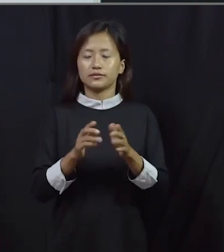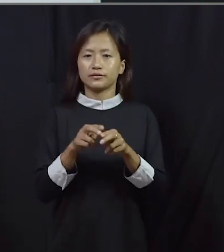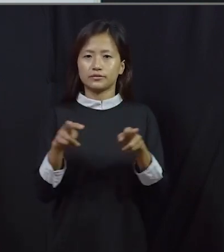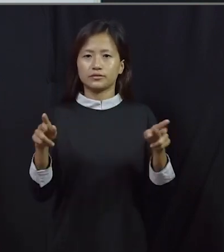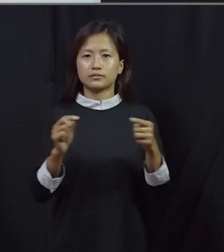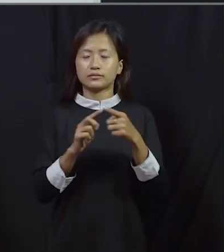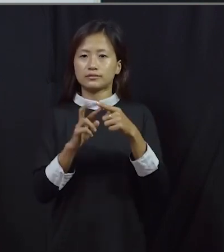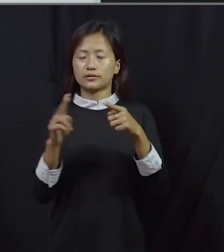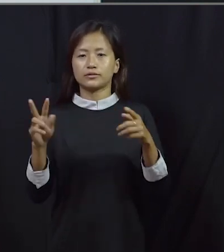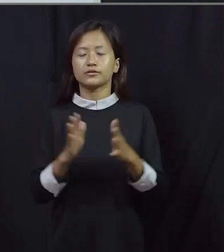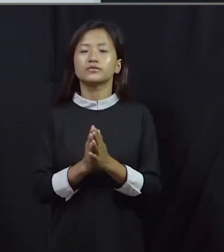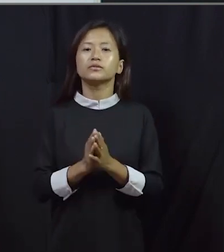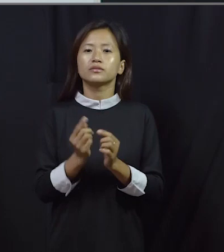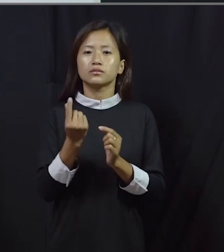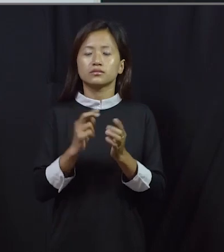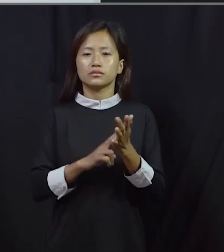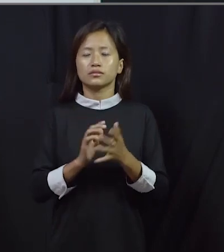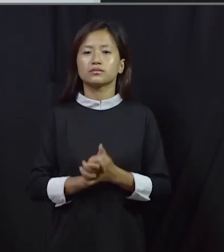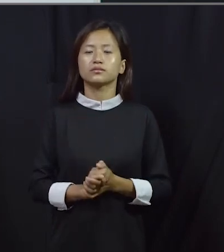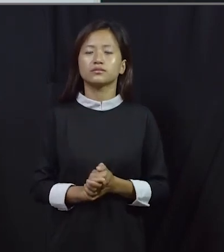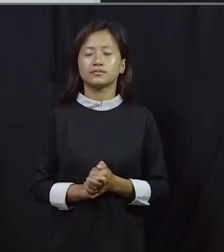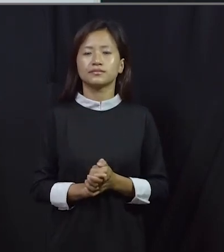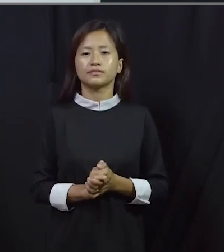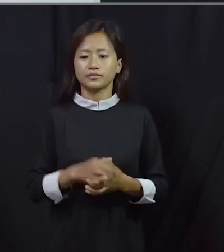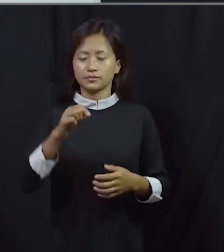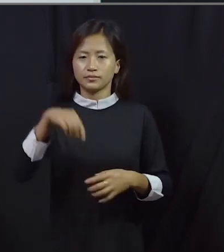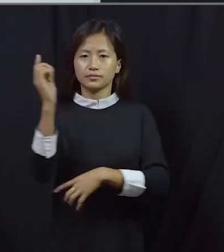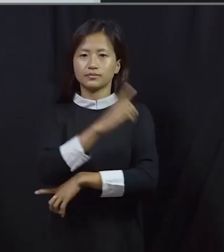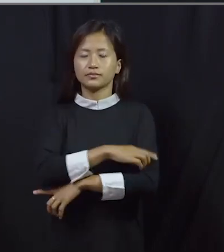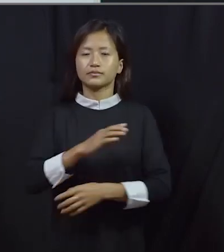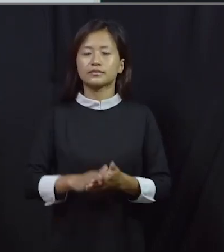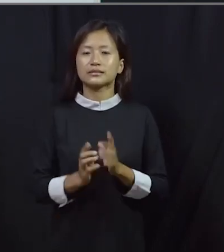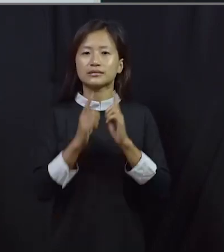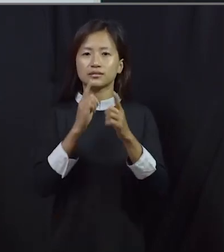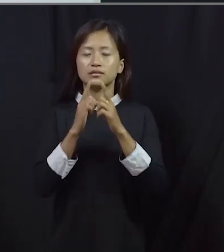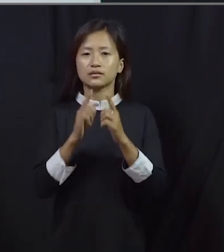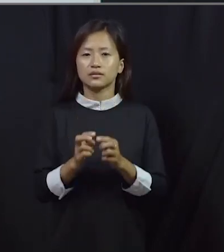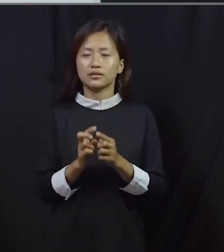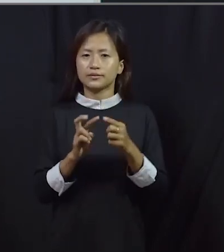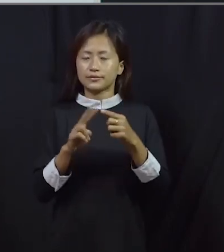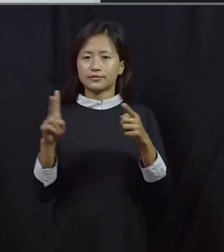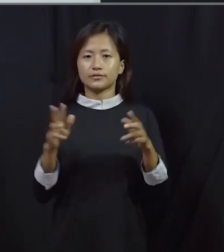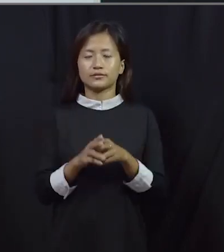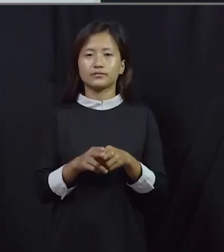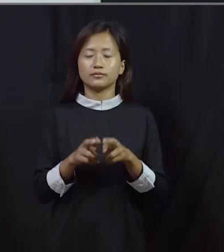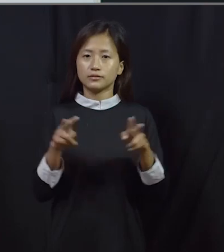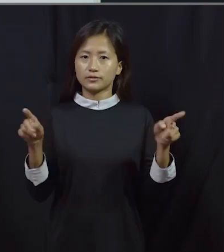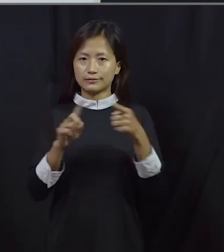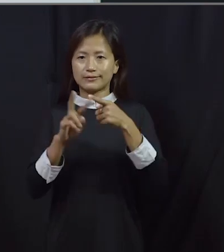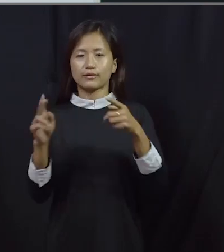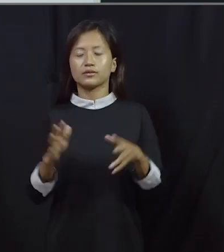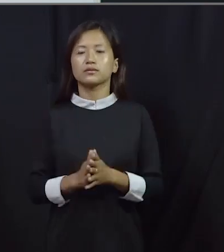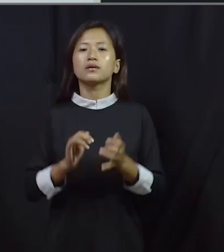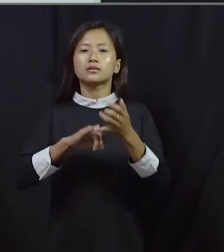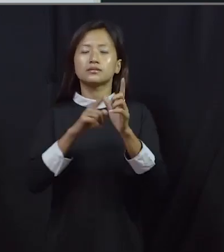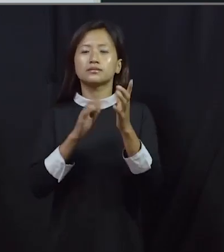of units, okay? So now, as I told you, so today we are going to discuss the different types of units, means different system